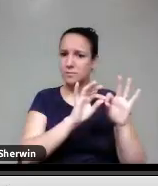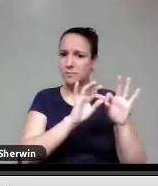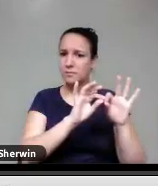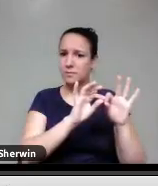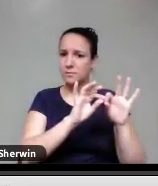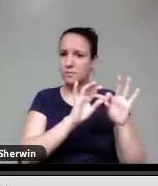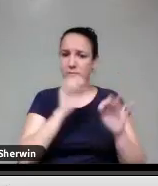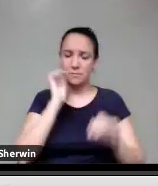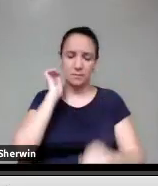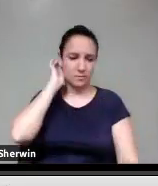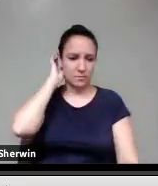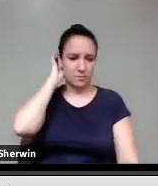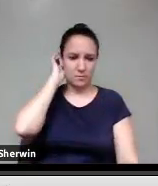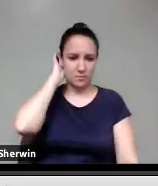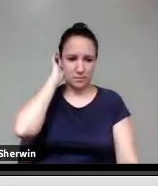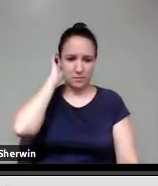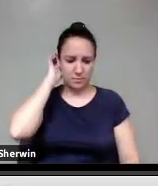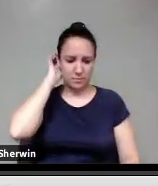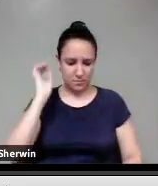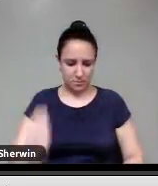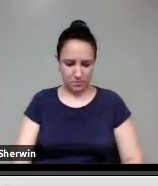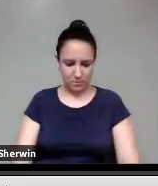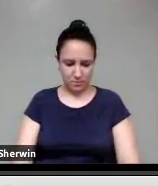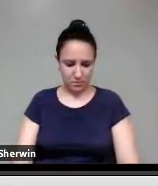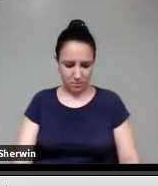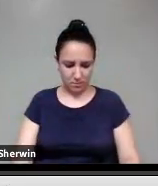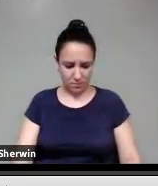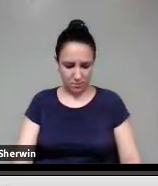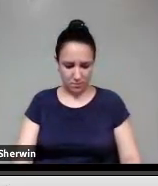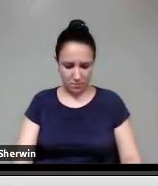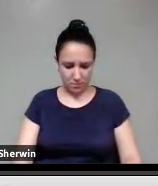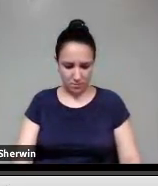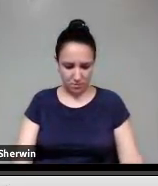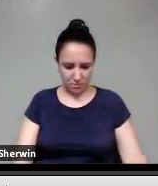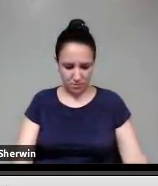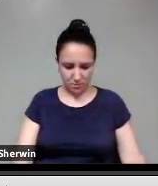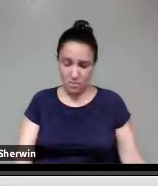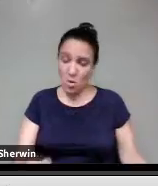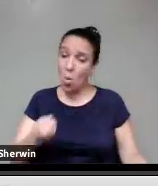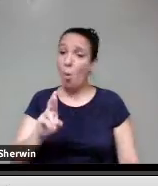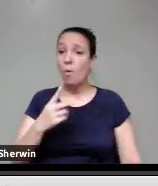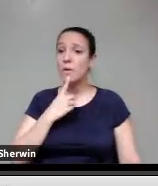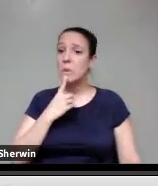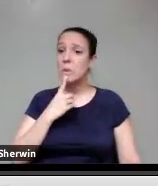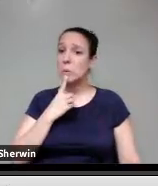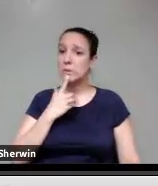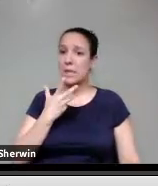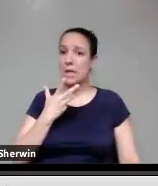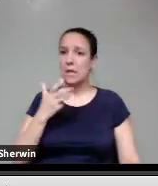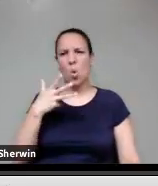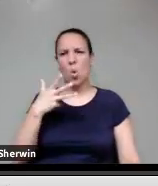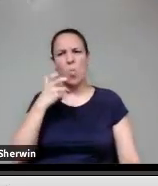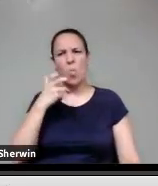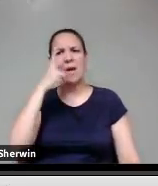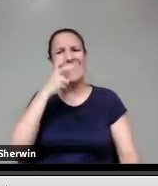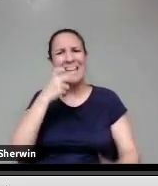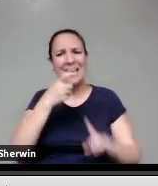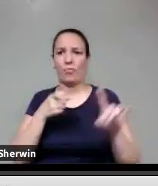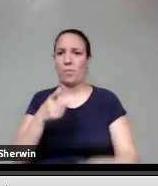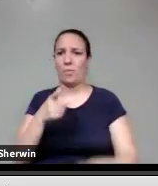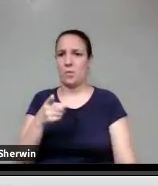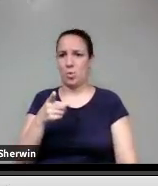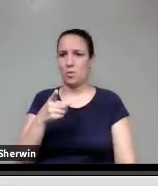says, we want to hear from you, with a big ear on it. Put a big ear in your foyer. Have somebody that's really artistic, not